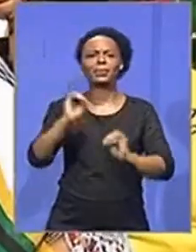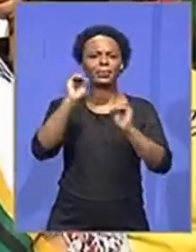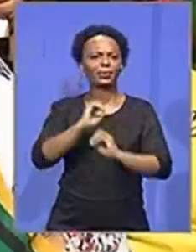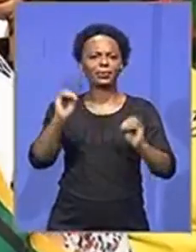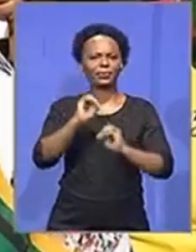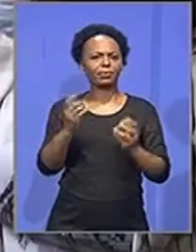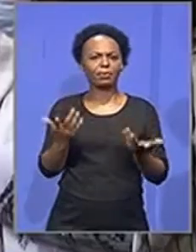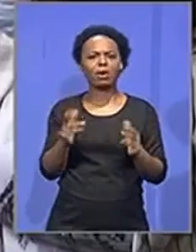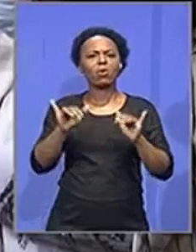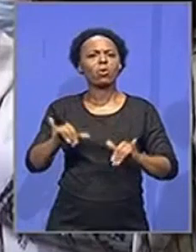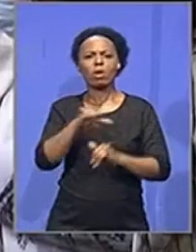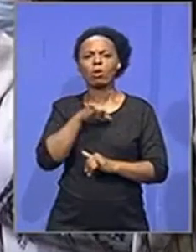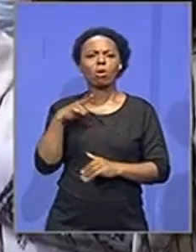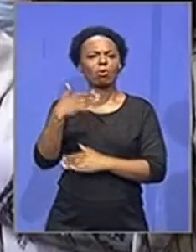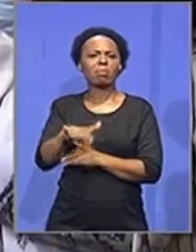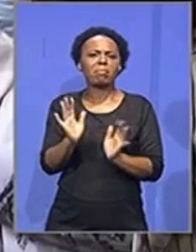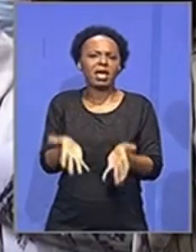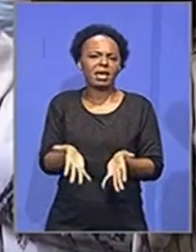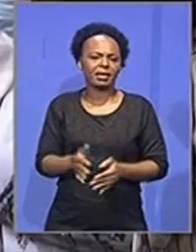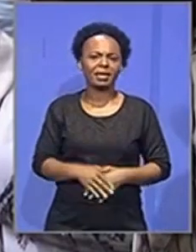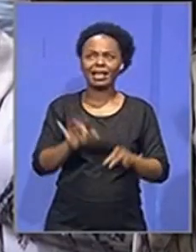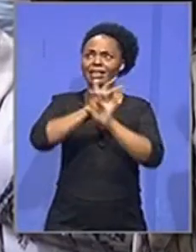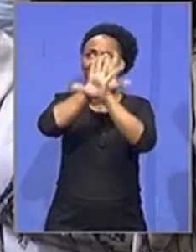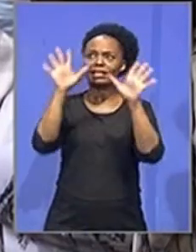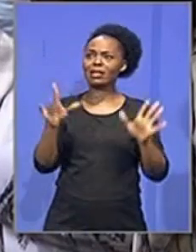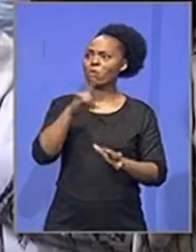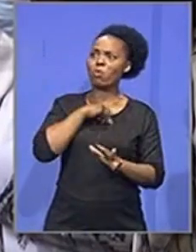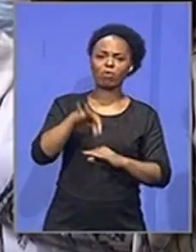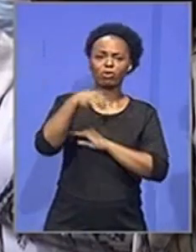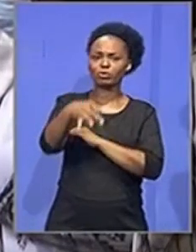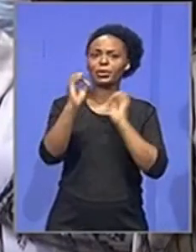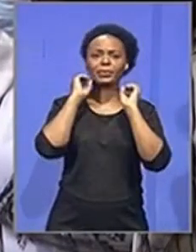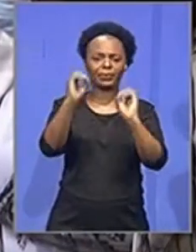hare. Dimakatso Ratselane mmoho le ba lelapa le bona ba bile